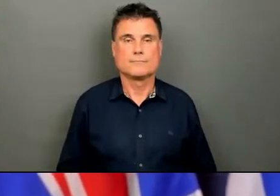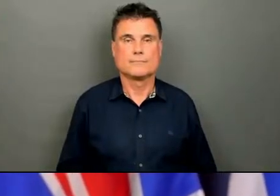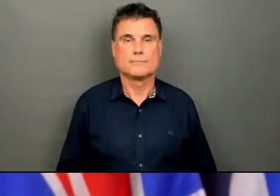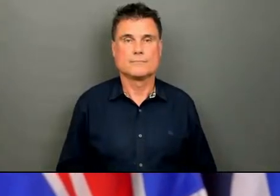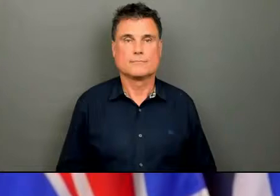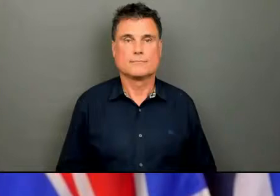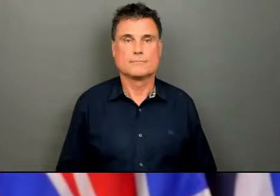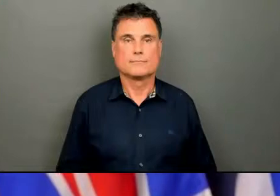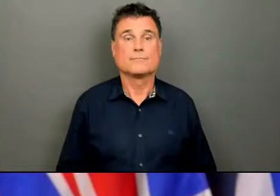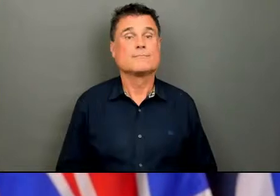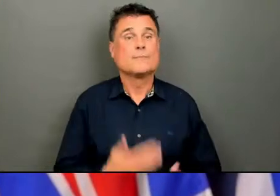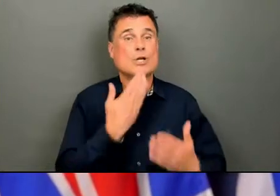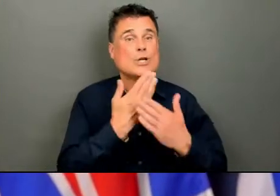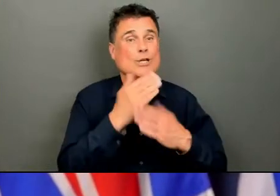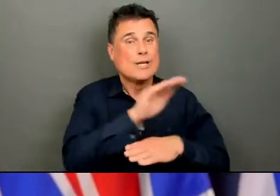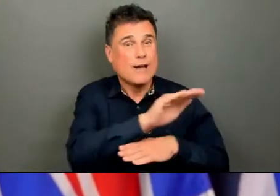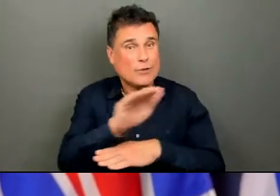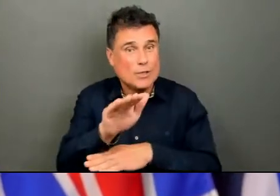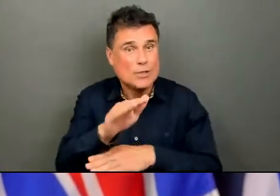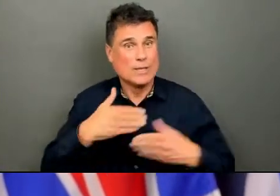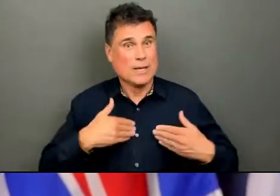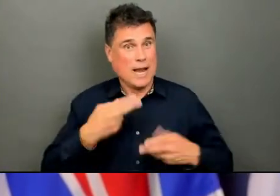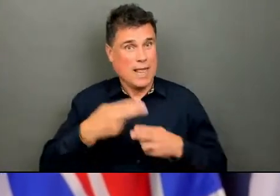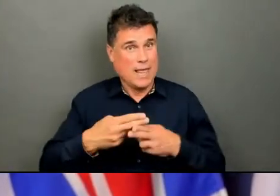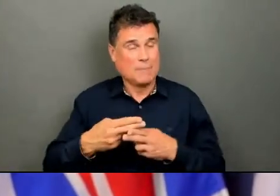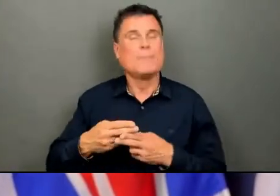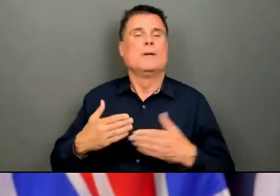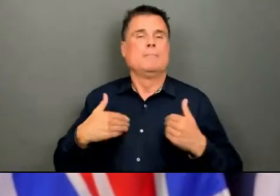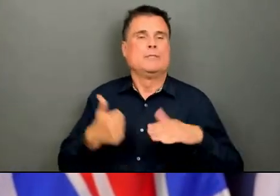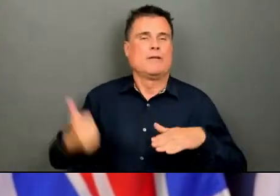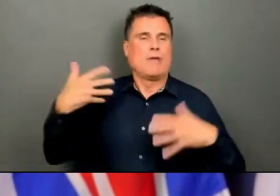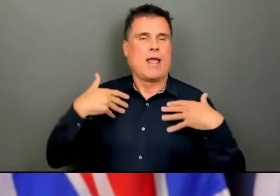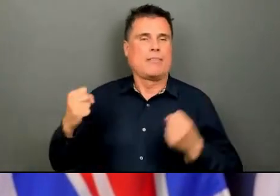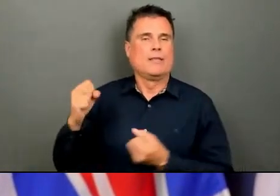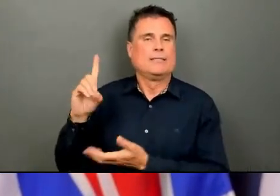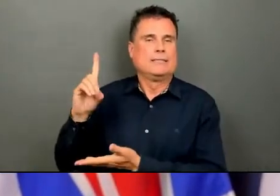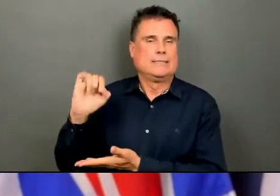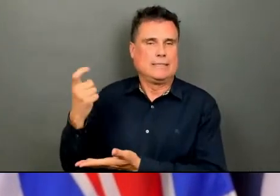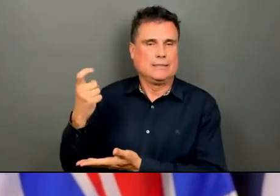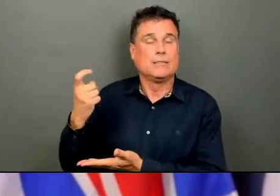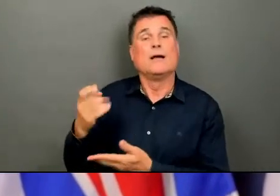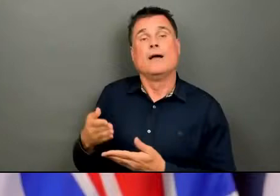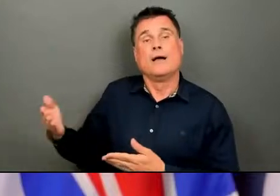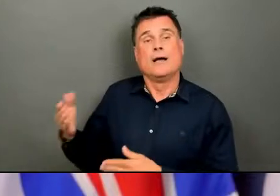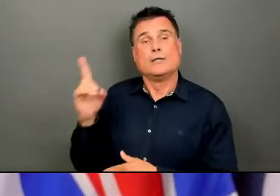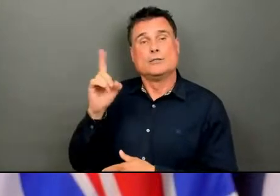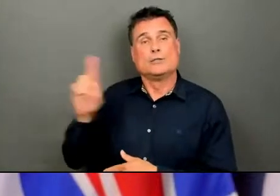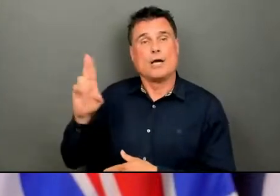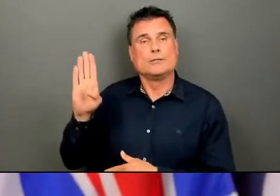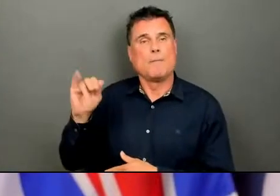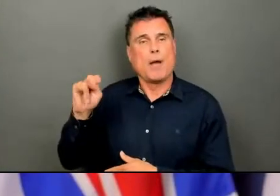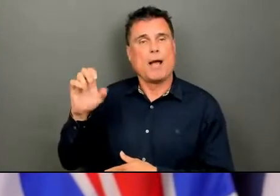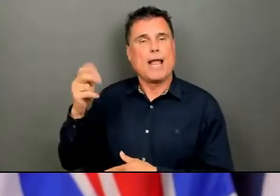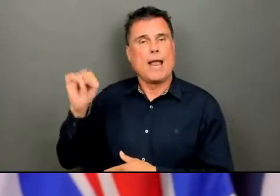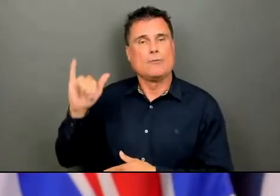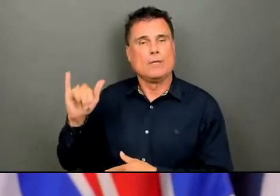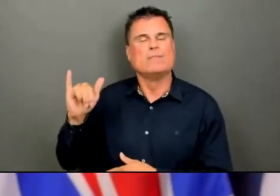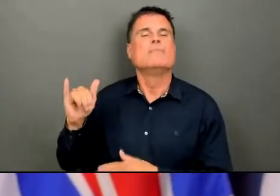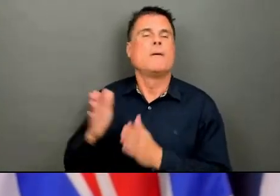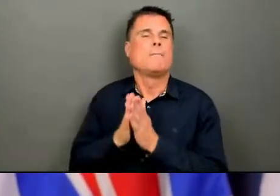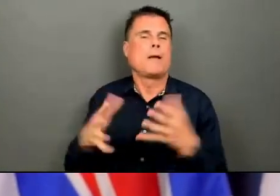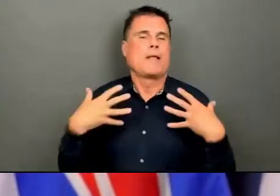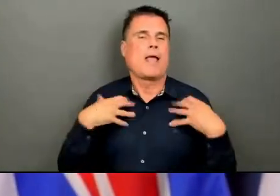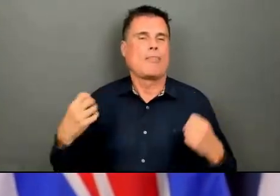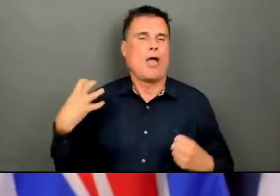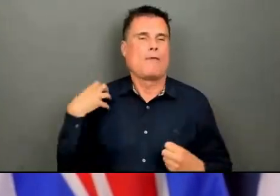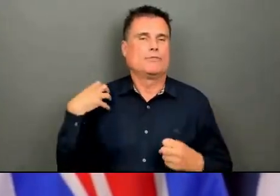Good afternoon. My name is Adrian Dix. I'm BC's Minister of Health. To my right is Bonnie Henry, BC's Provincial Health Officer. This is